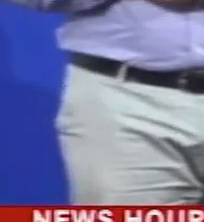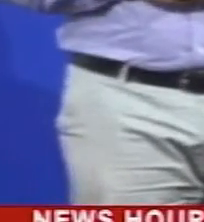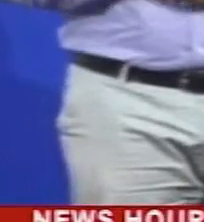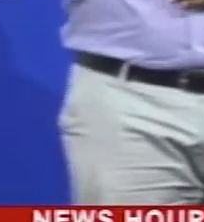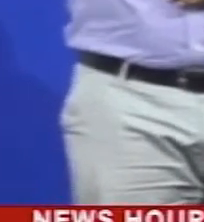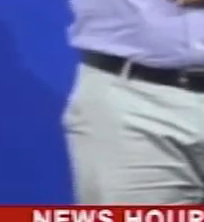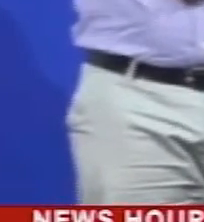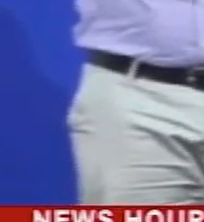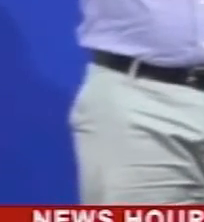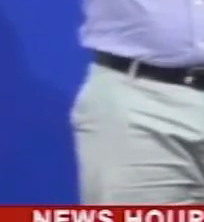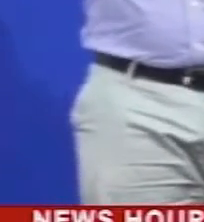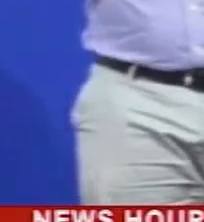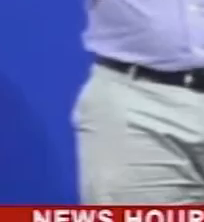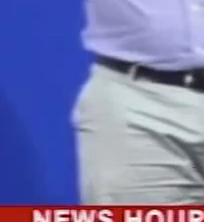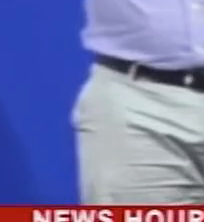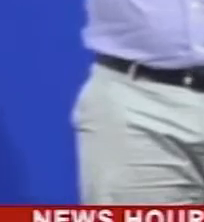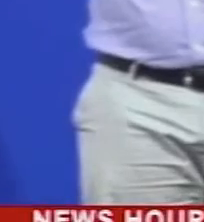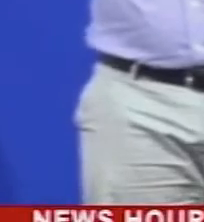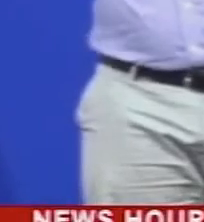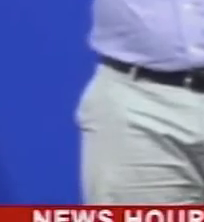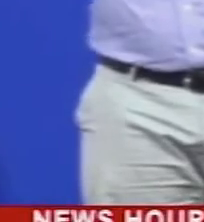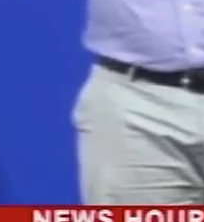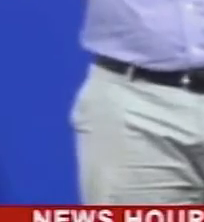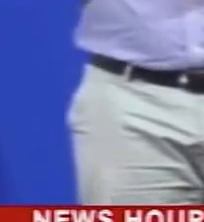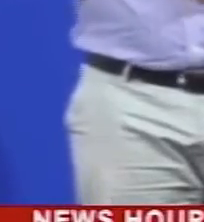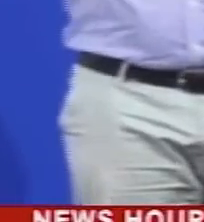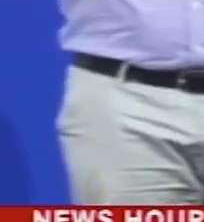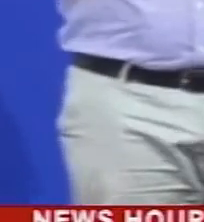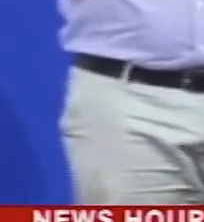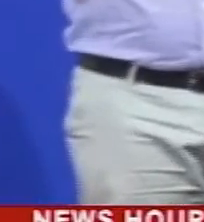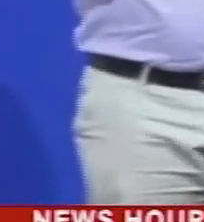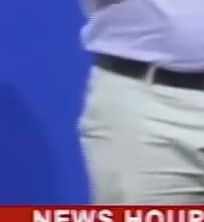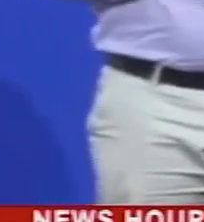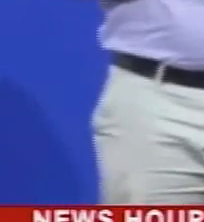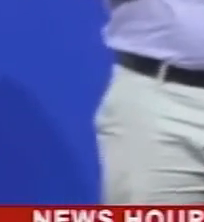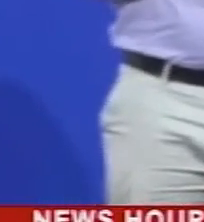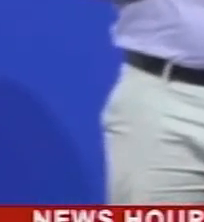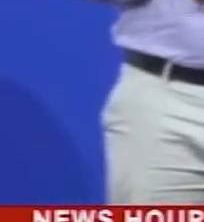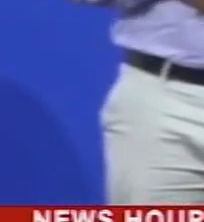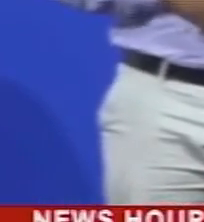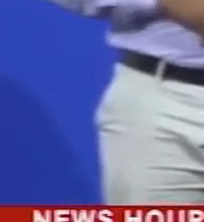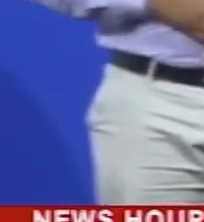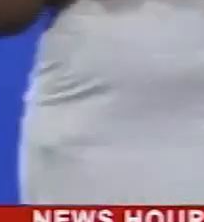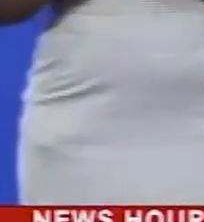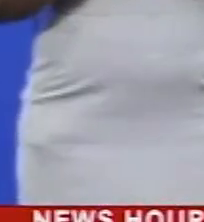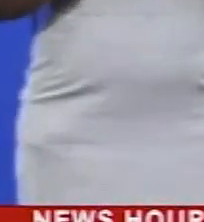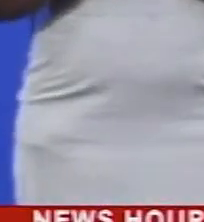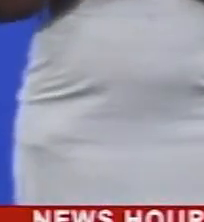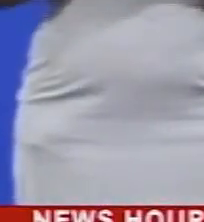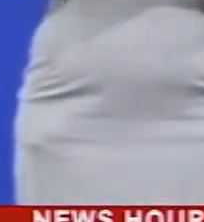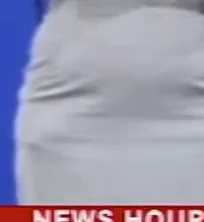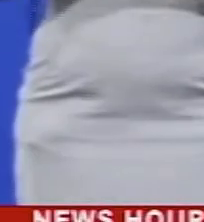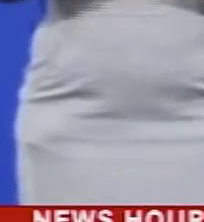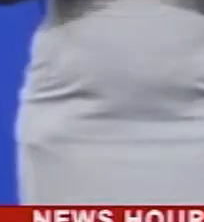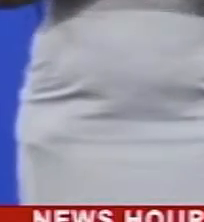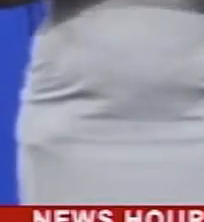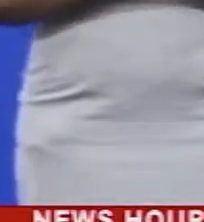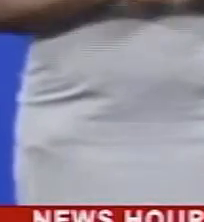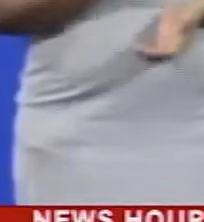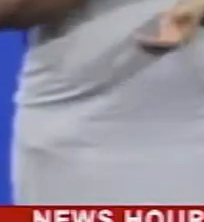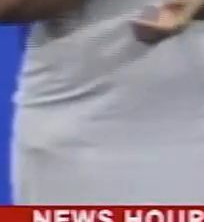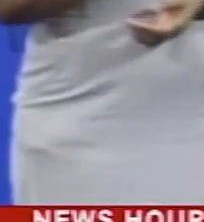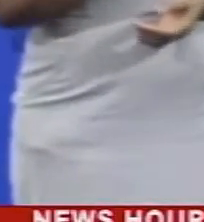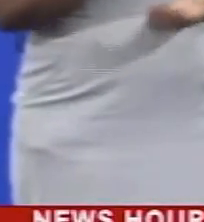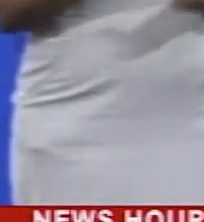the other pension programs that exist. So that's a quick update from Monday's cabinet meeting for you. Well, that is discriminatory. That